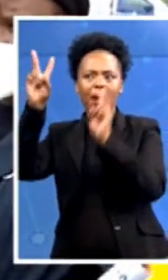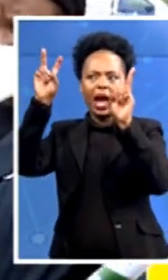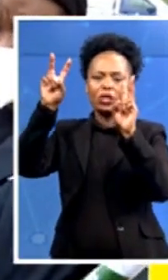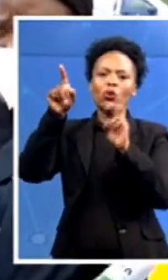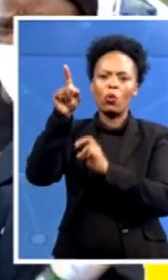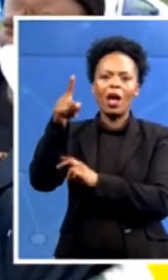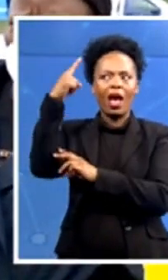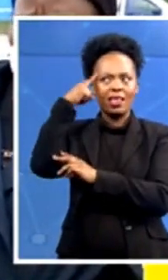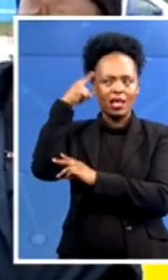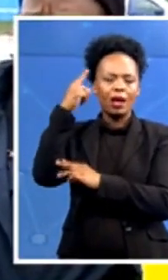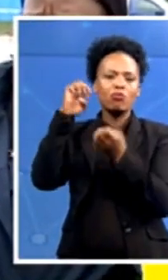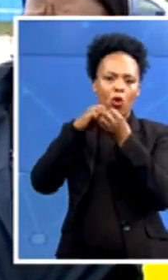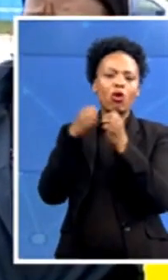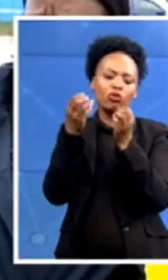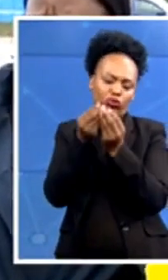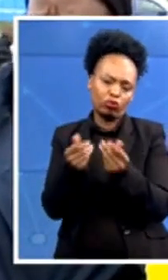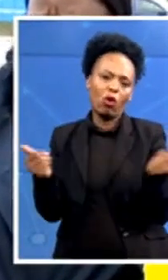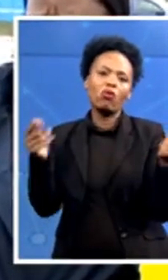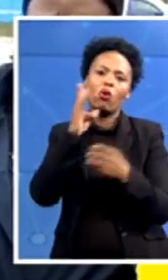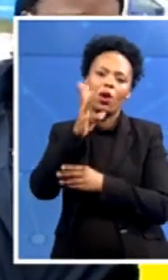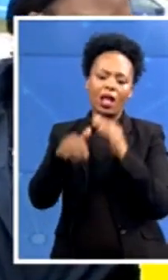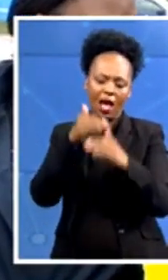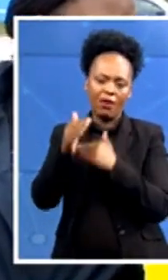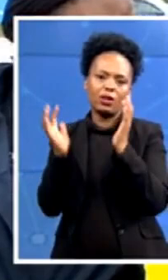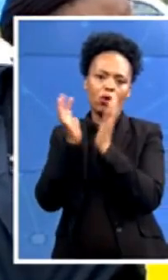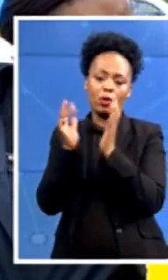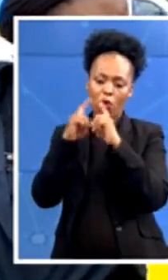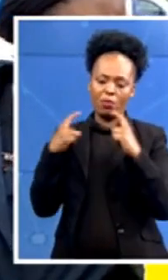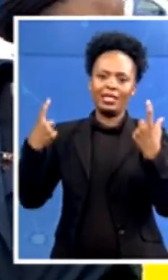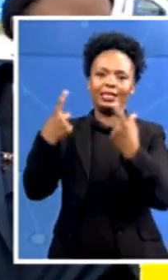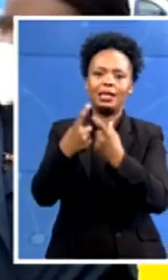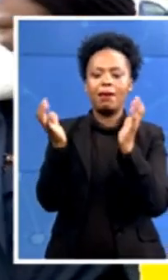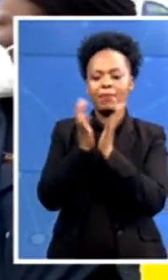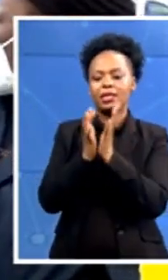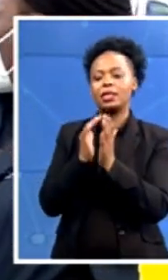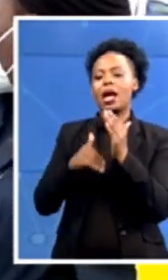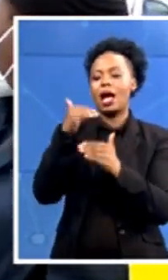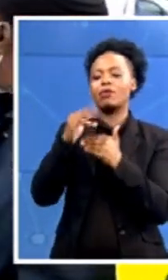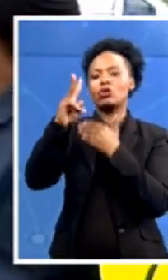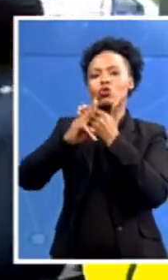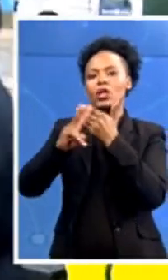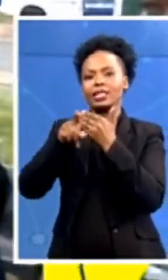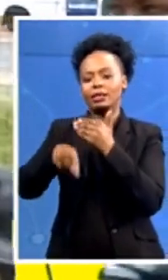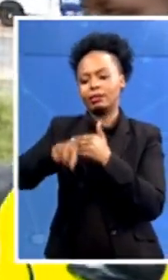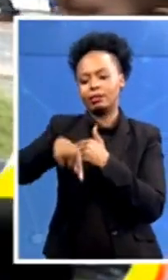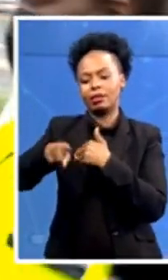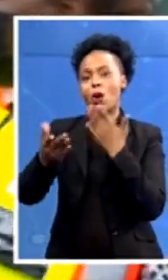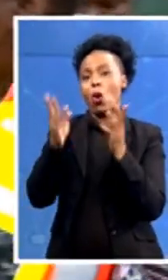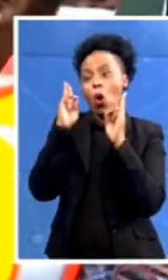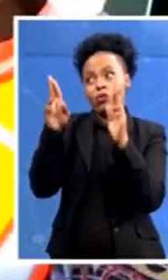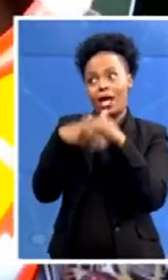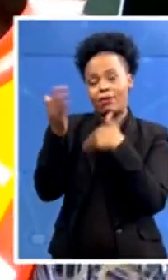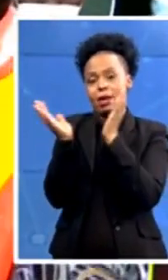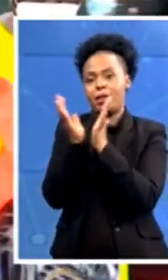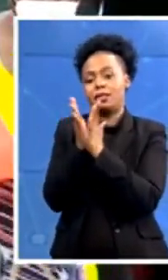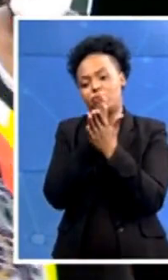their committee will be meeting in the next 2 weeks. Hopefully they will remove us from the red list after that. Yeah. Thank you, Minister. Okay.